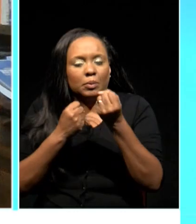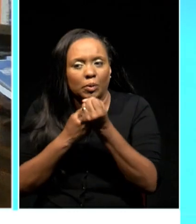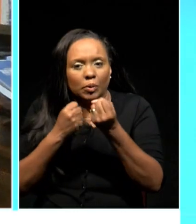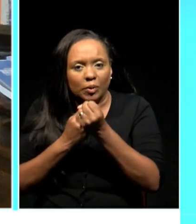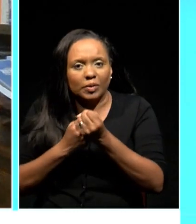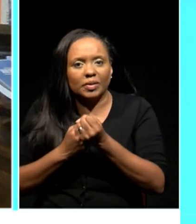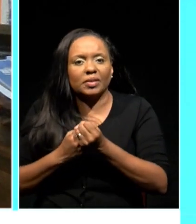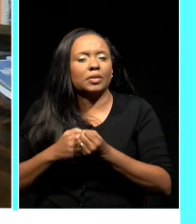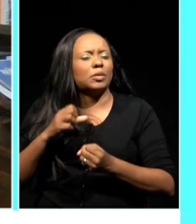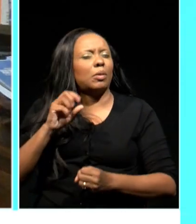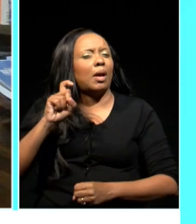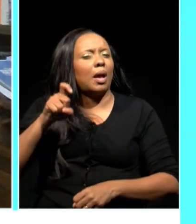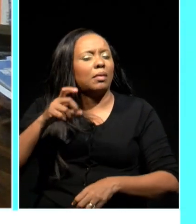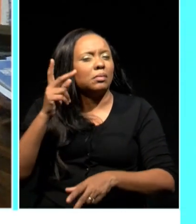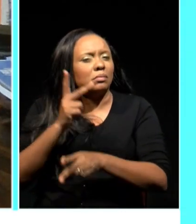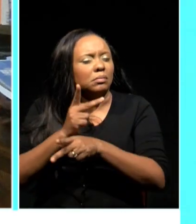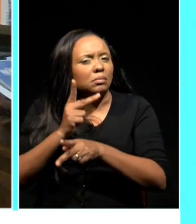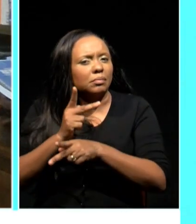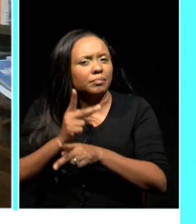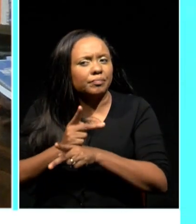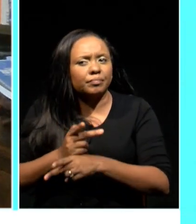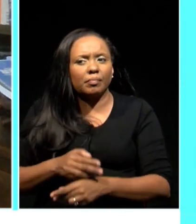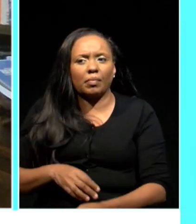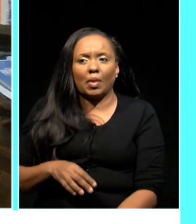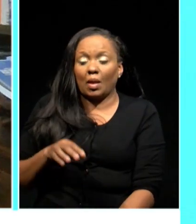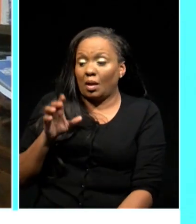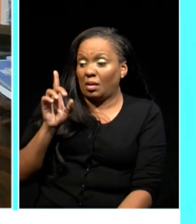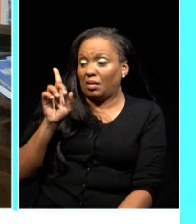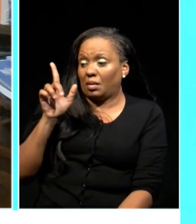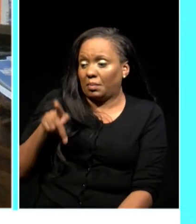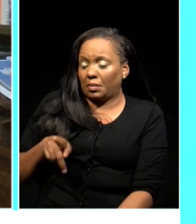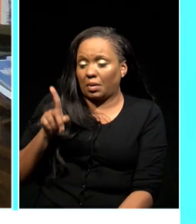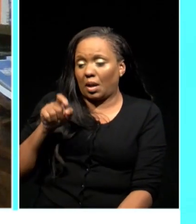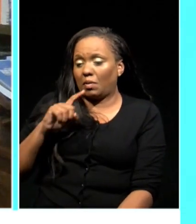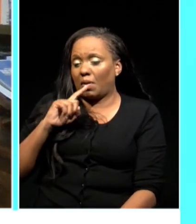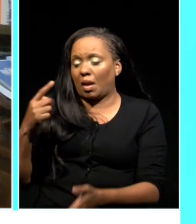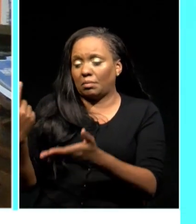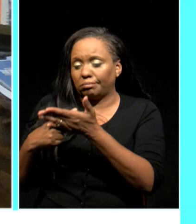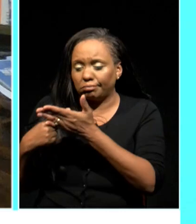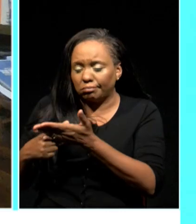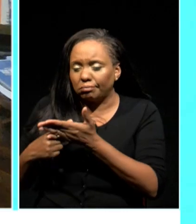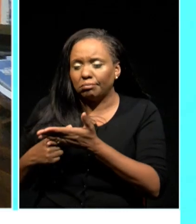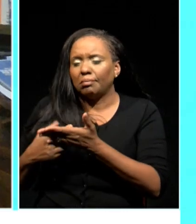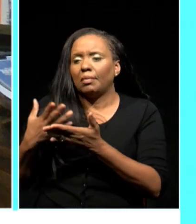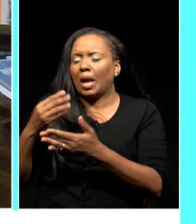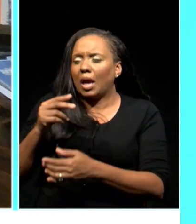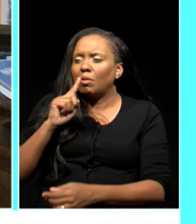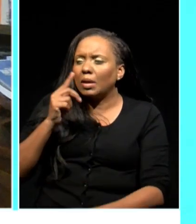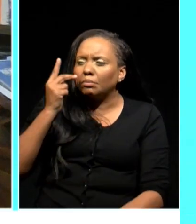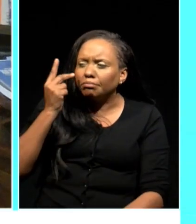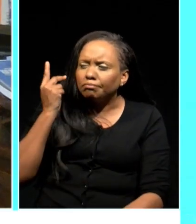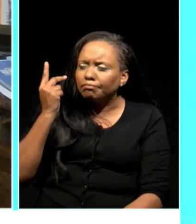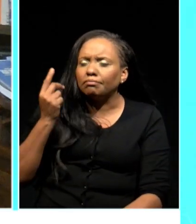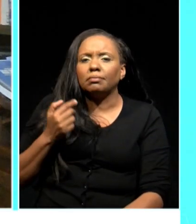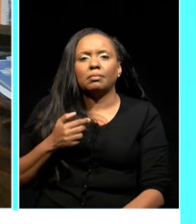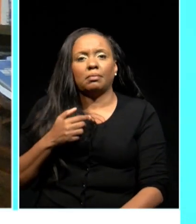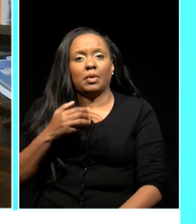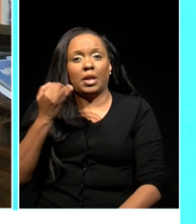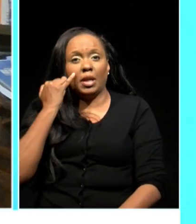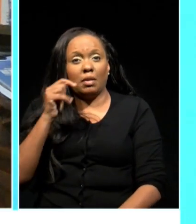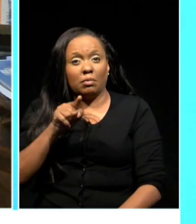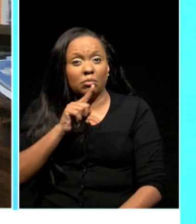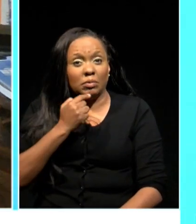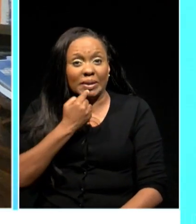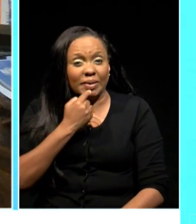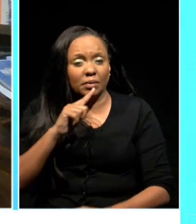seemed to me, just as the Democratic Labour Party has to engage in some reflection, if you are serious about issues of justice and